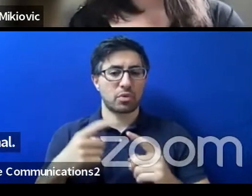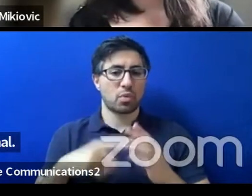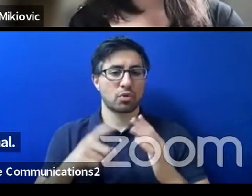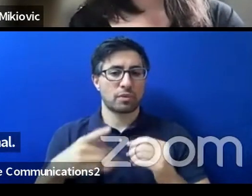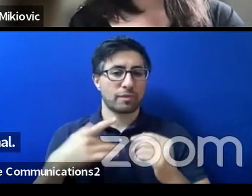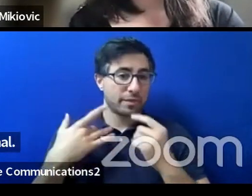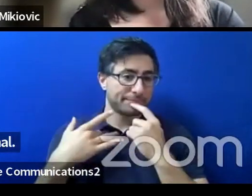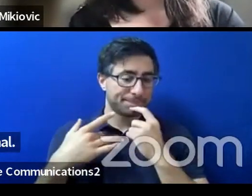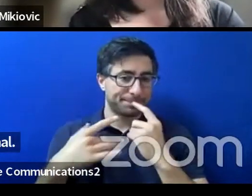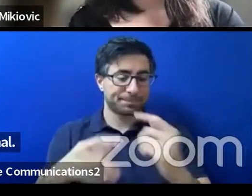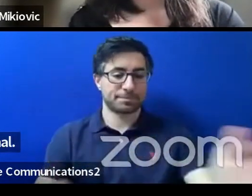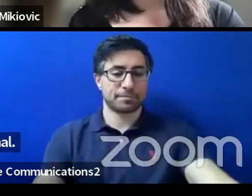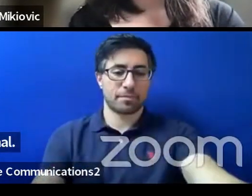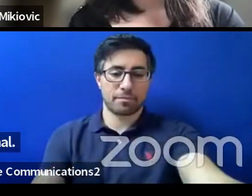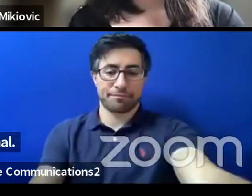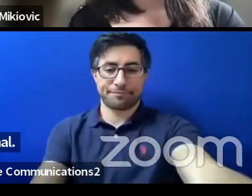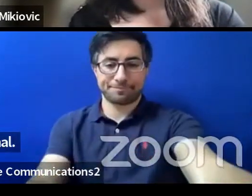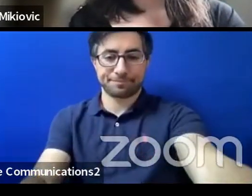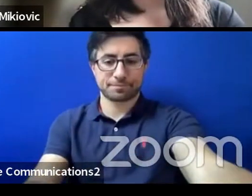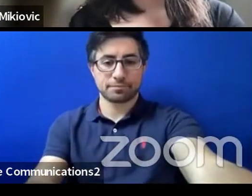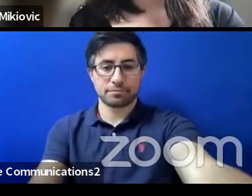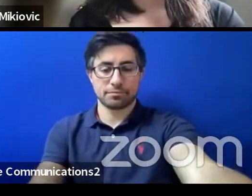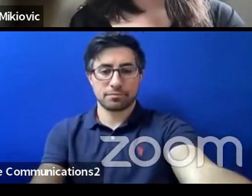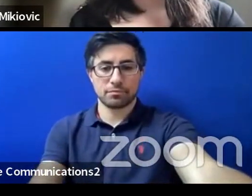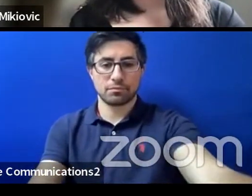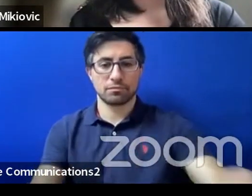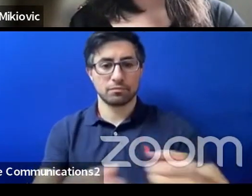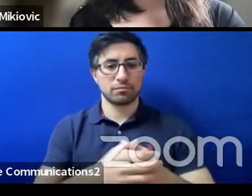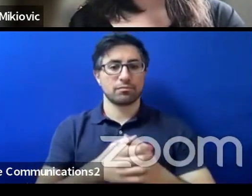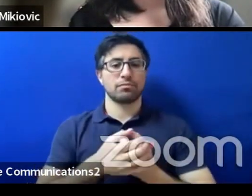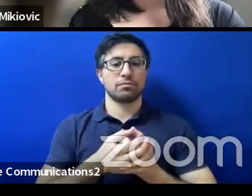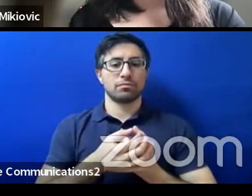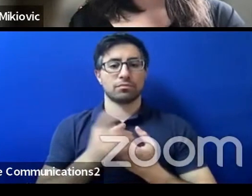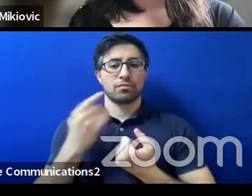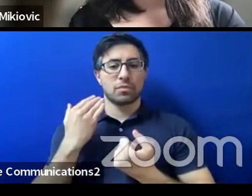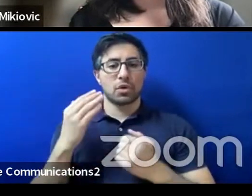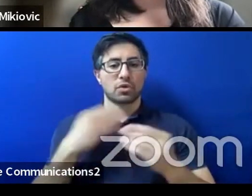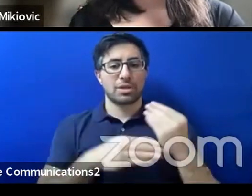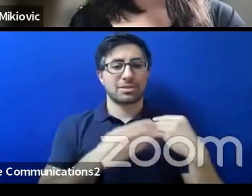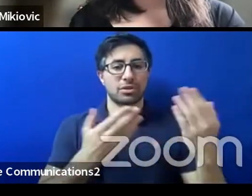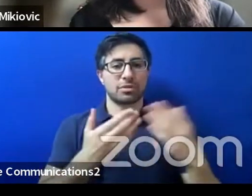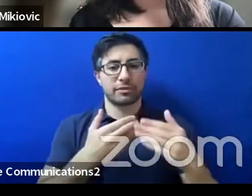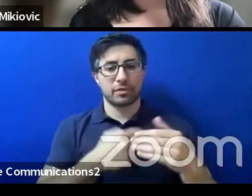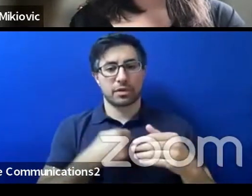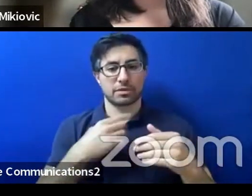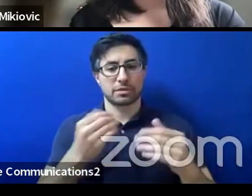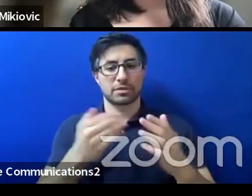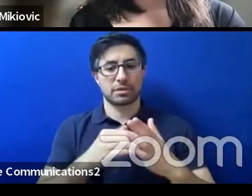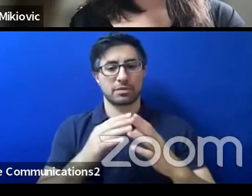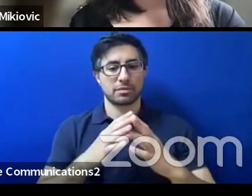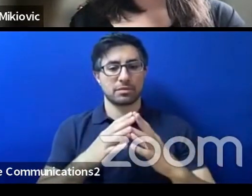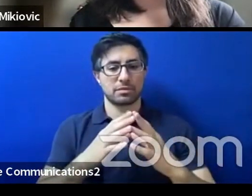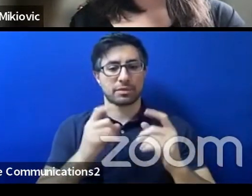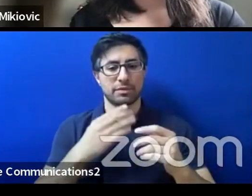feel. So I just acknowledge the ancestors, like I said, that were here before us. And again, give